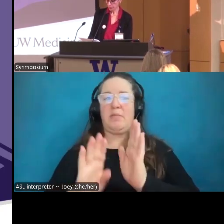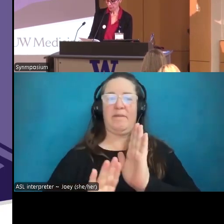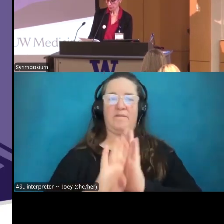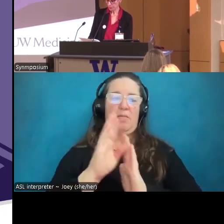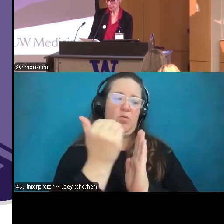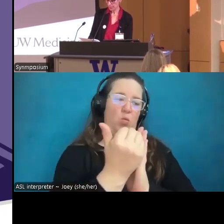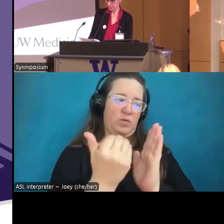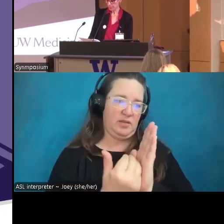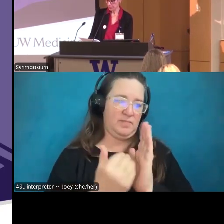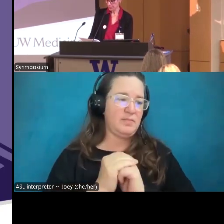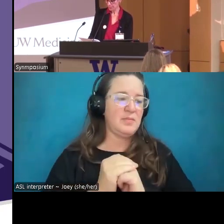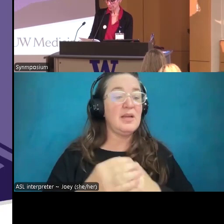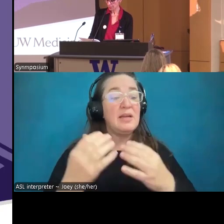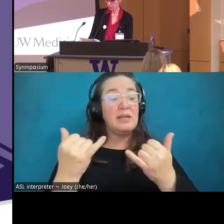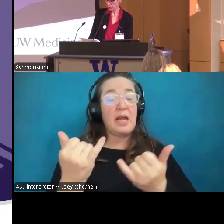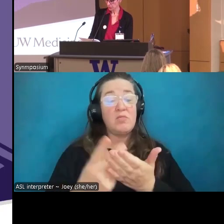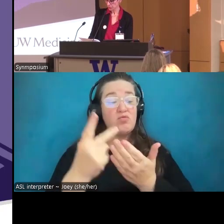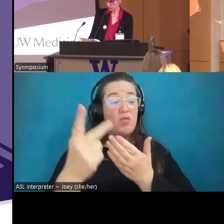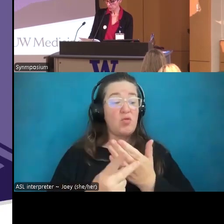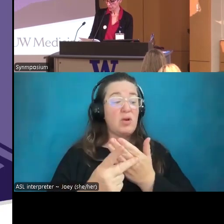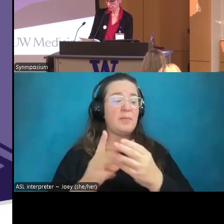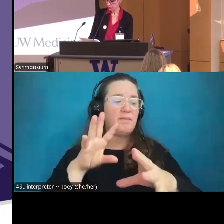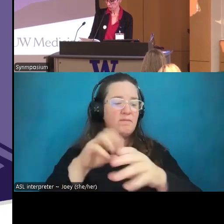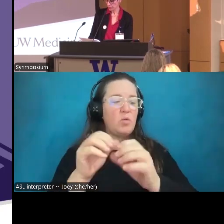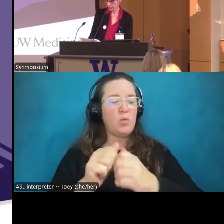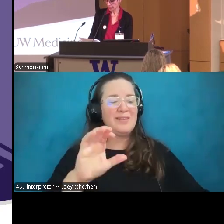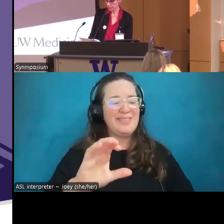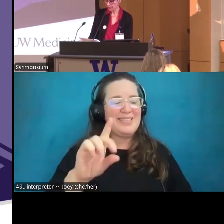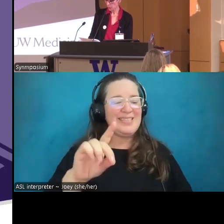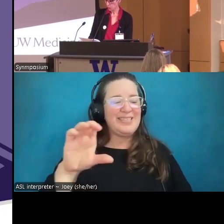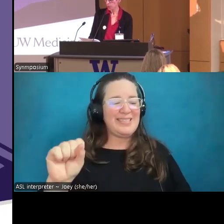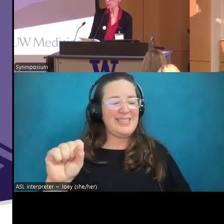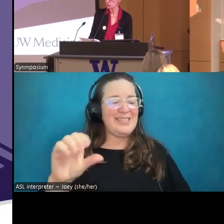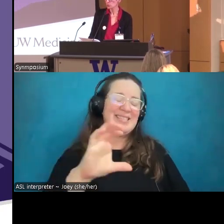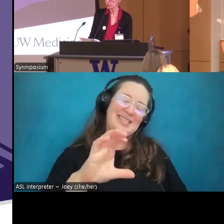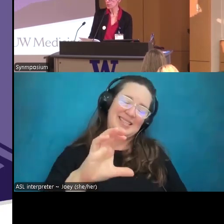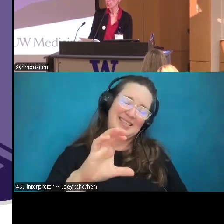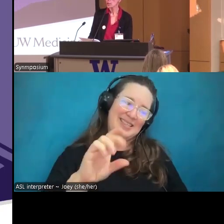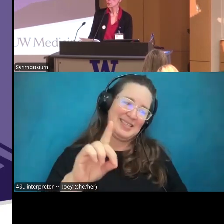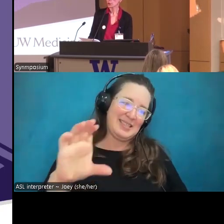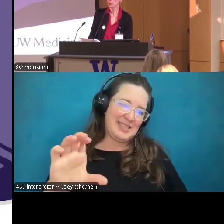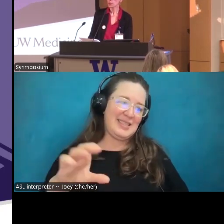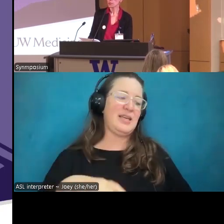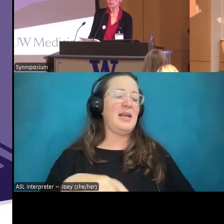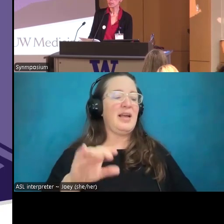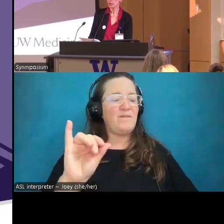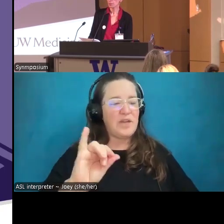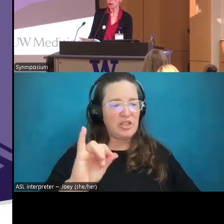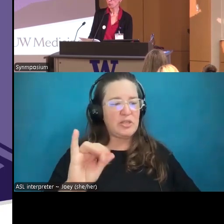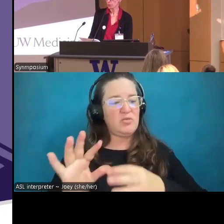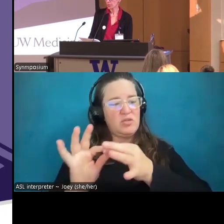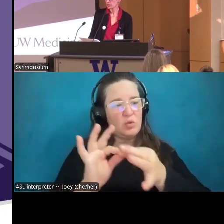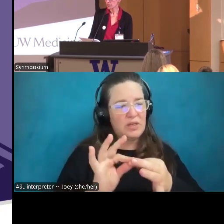also participating in CDC's Infection-Associated Chronic Illness Working Group. Dr. Unger is